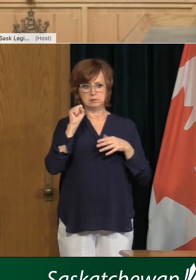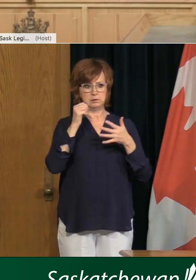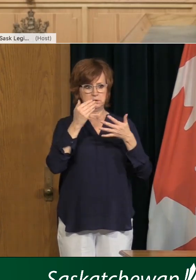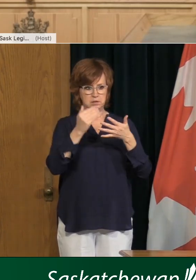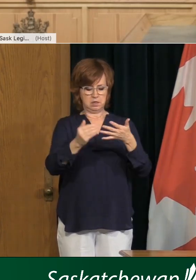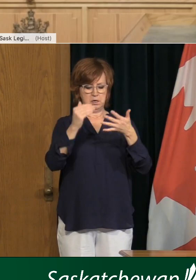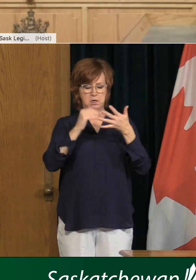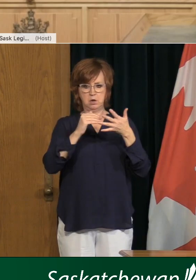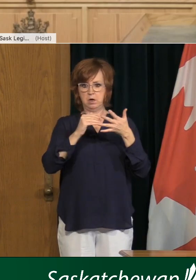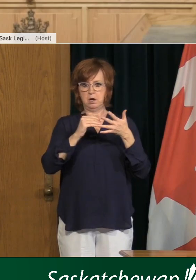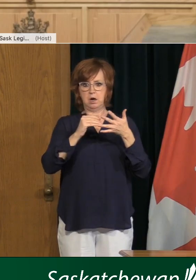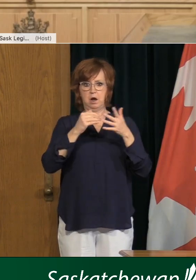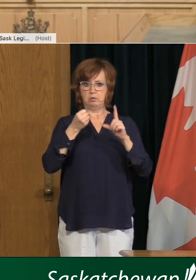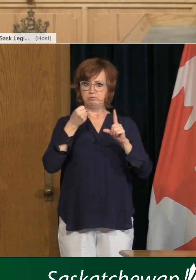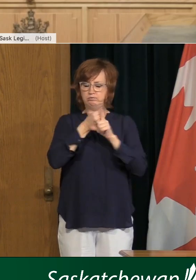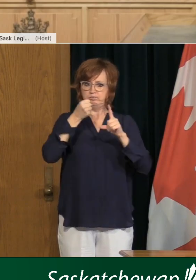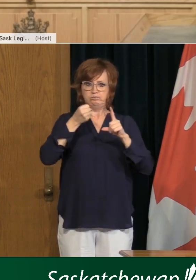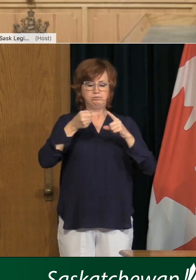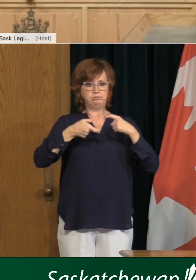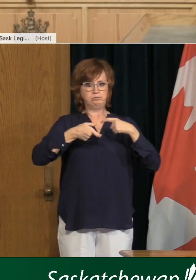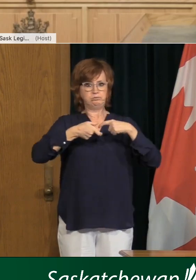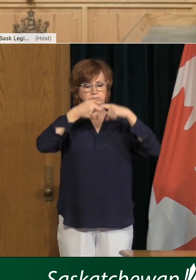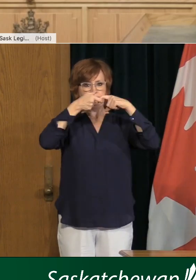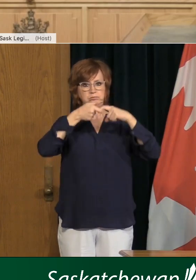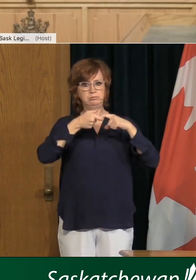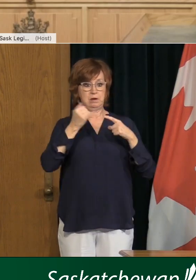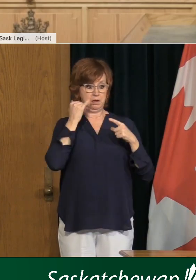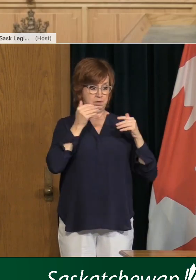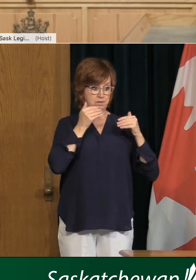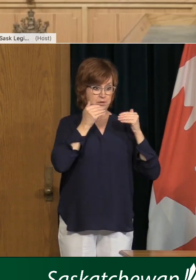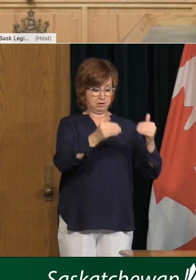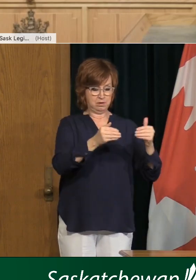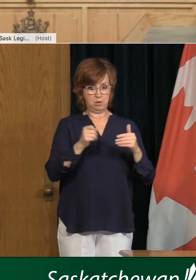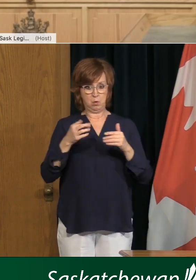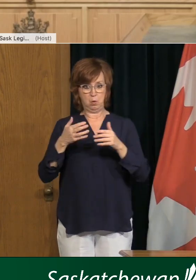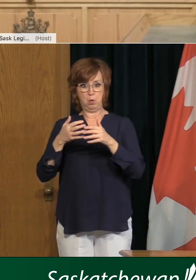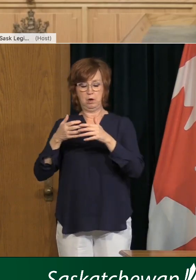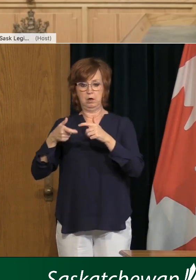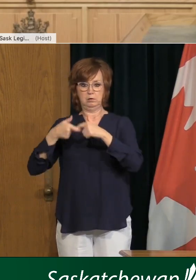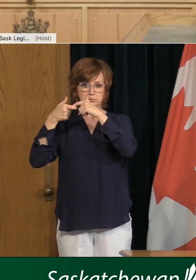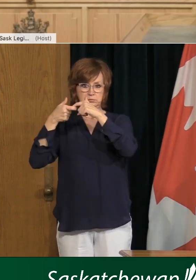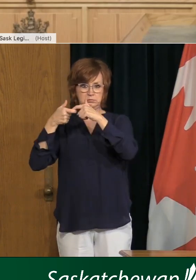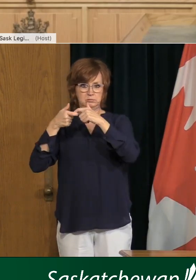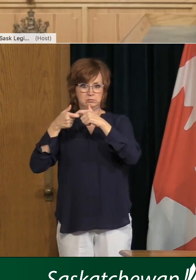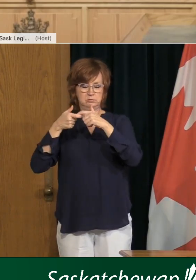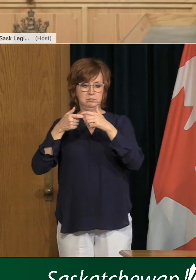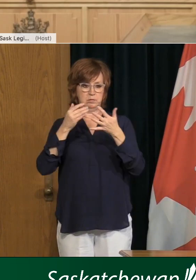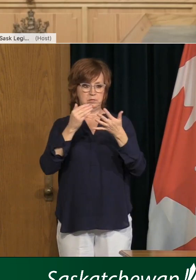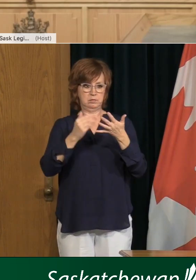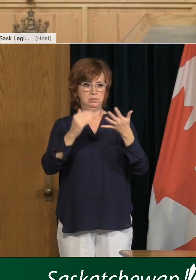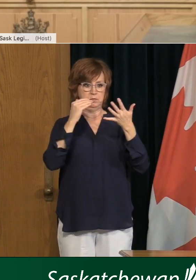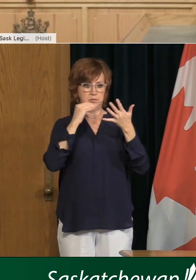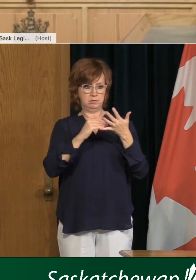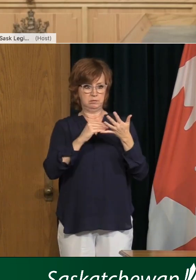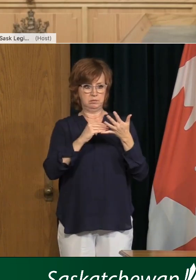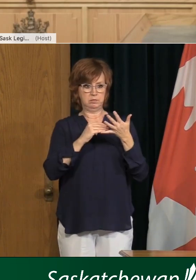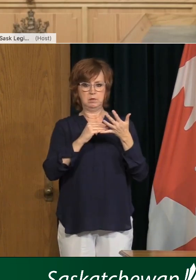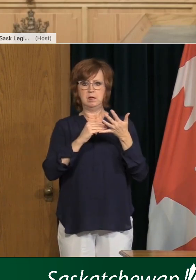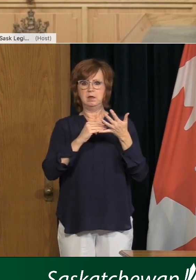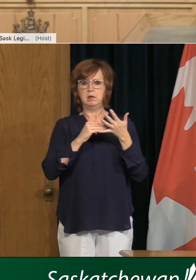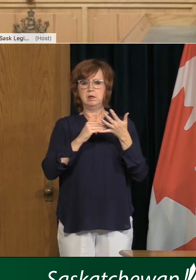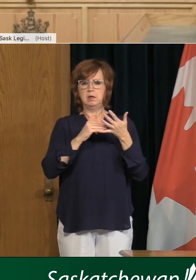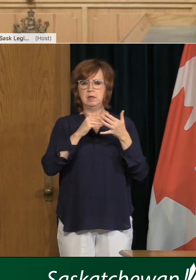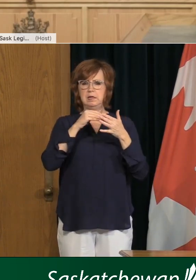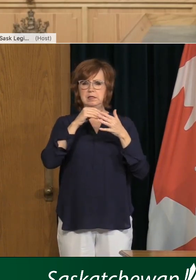triggers that will help us to determine when to move forward and backward within the plan. I'd also like to discuss some of